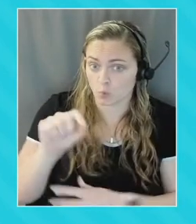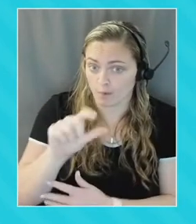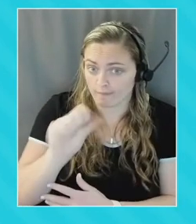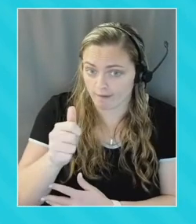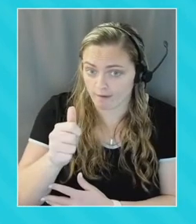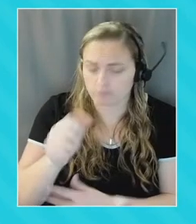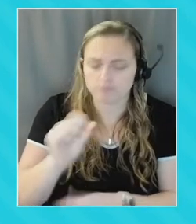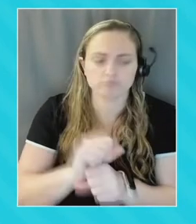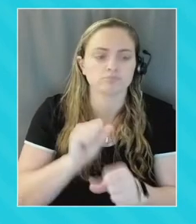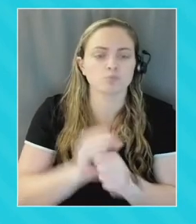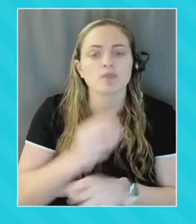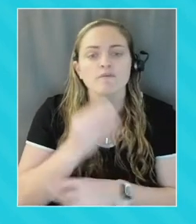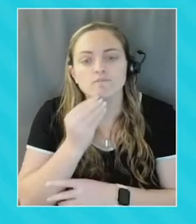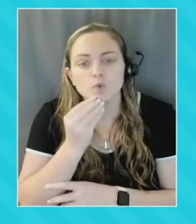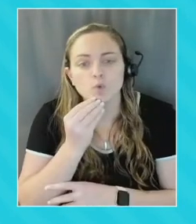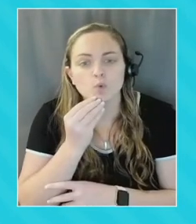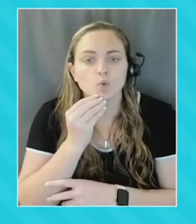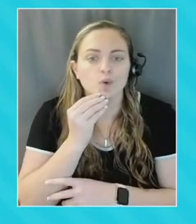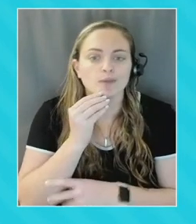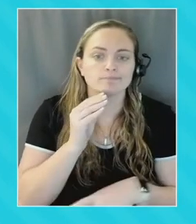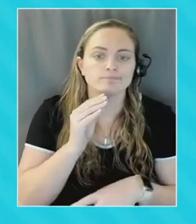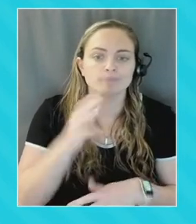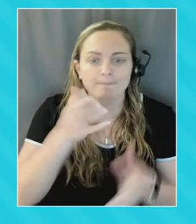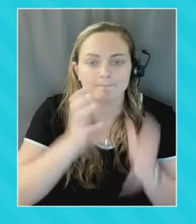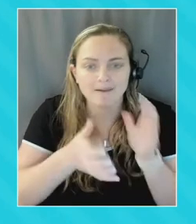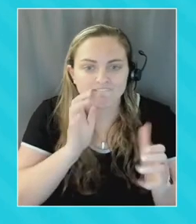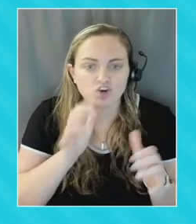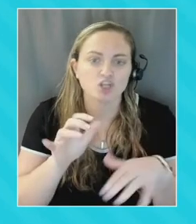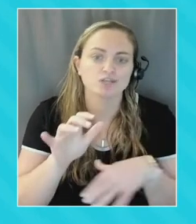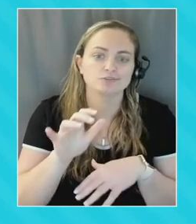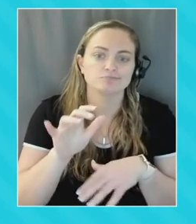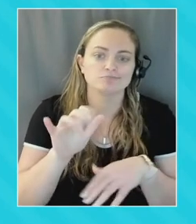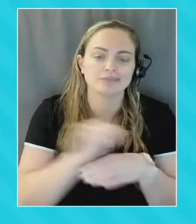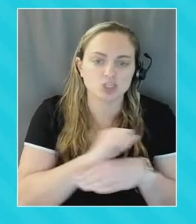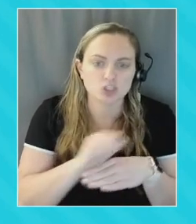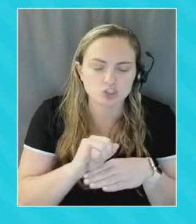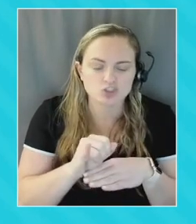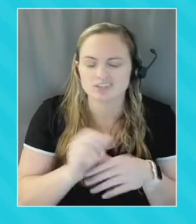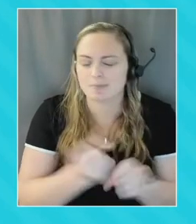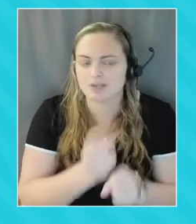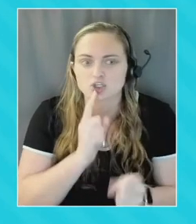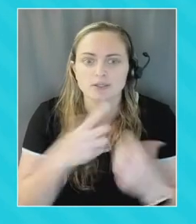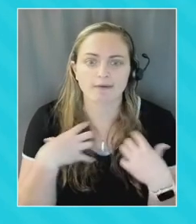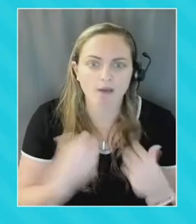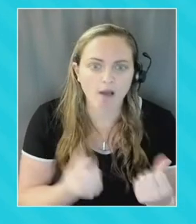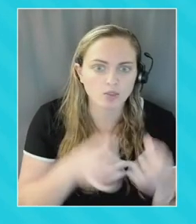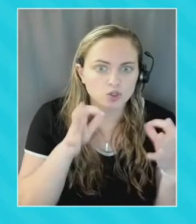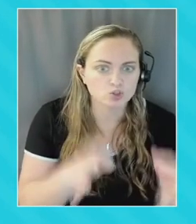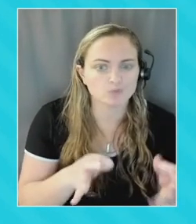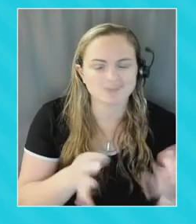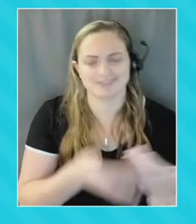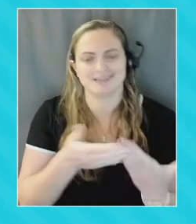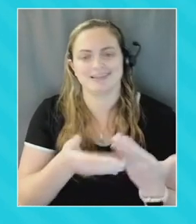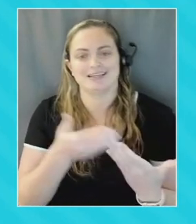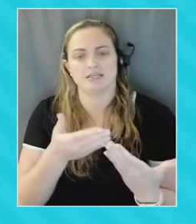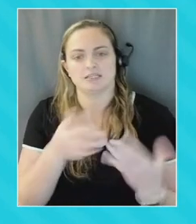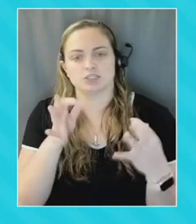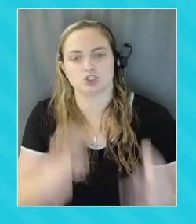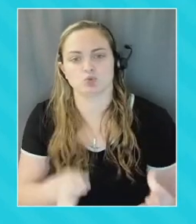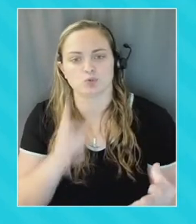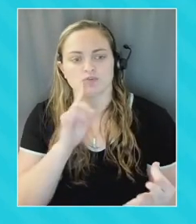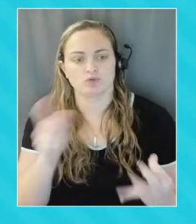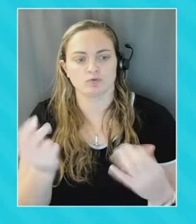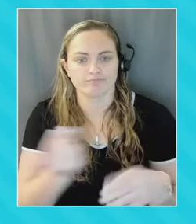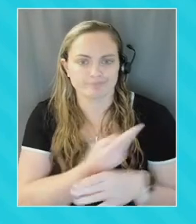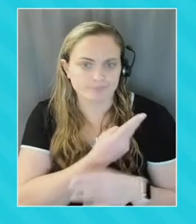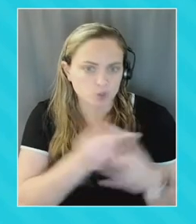the food and beverage industry to make the healthy choice the easy choice for consumers. From the companies that make